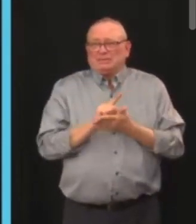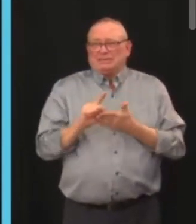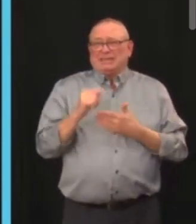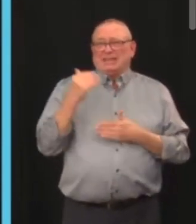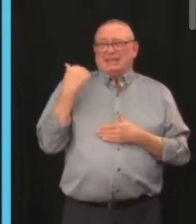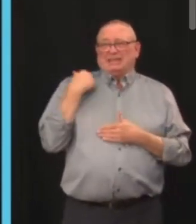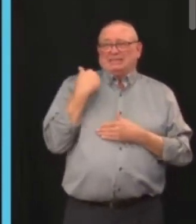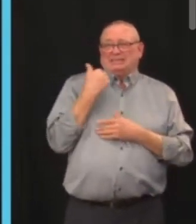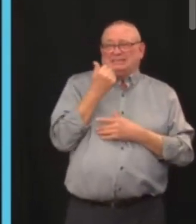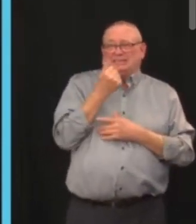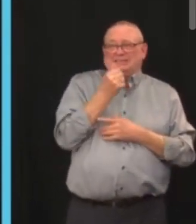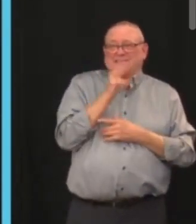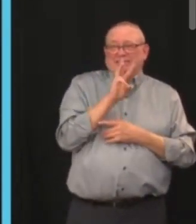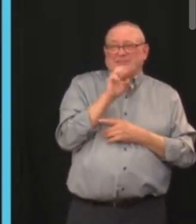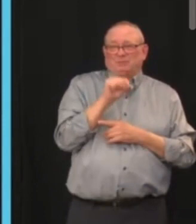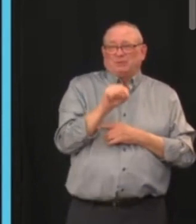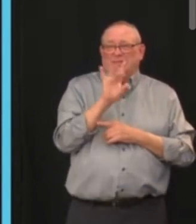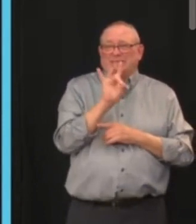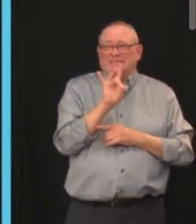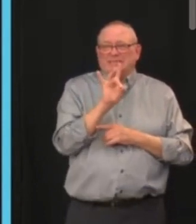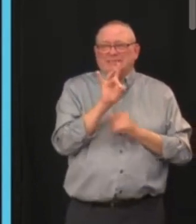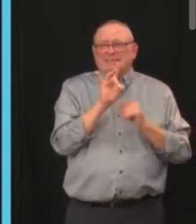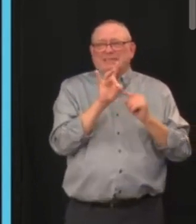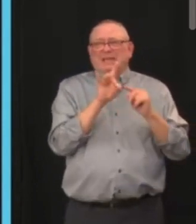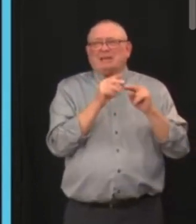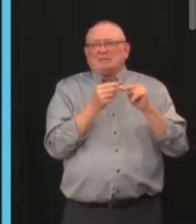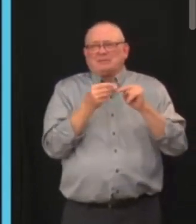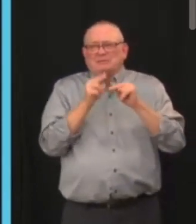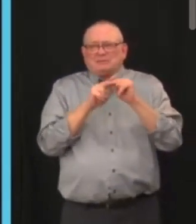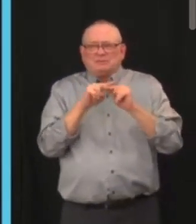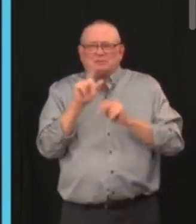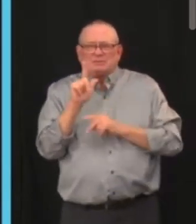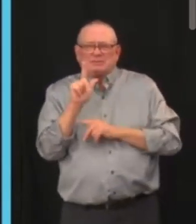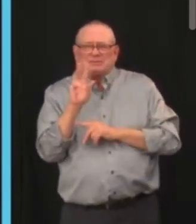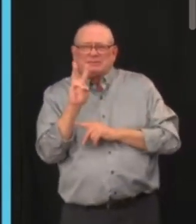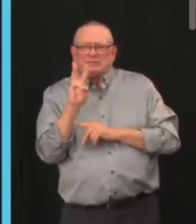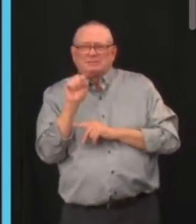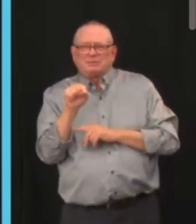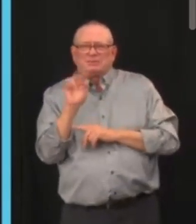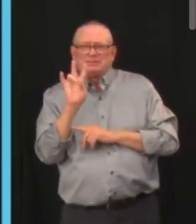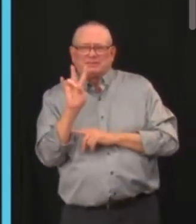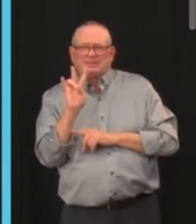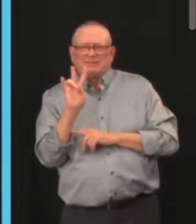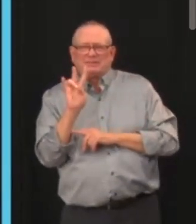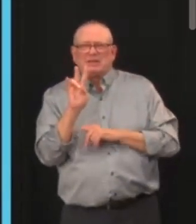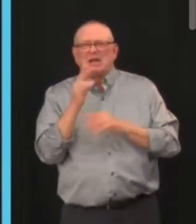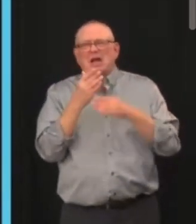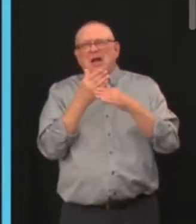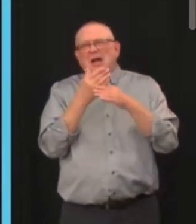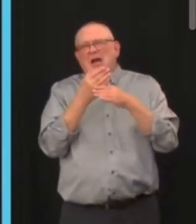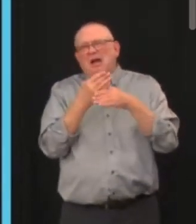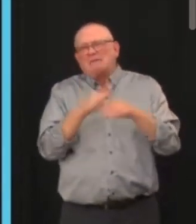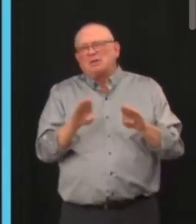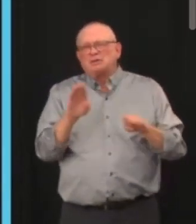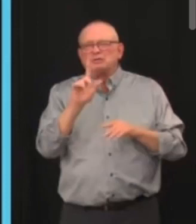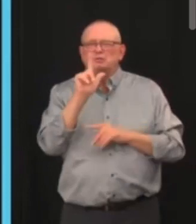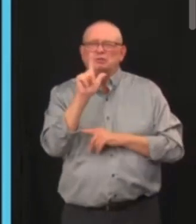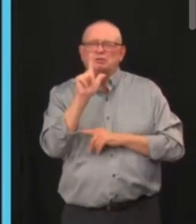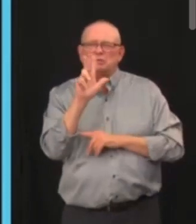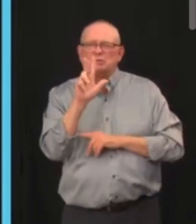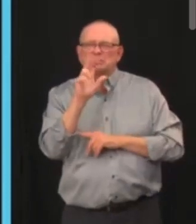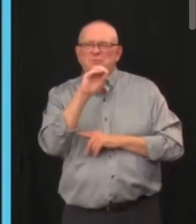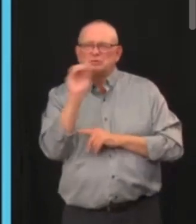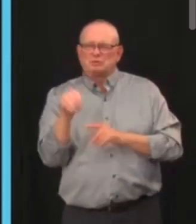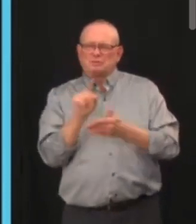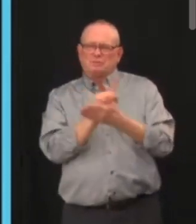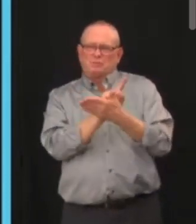to 26.1%, with an average of 20.7% for the week. As the Minister mentioned, the number of